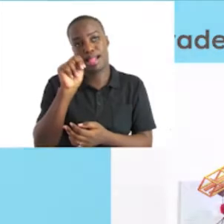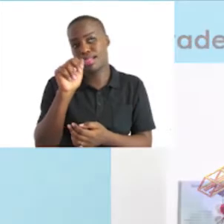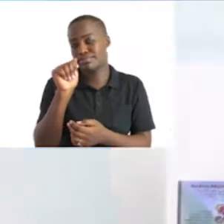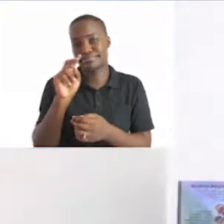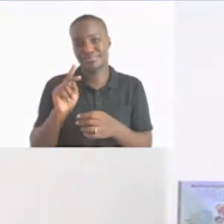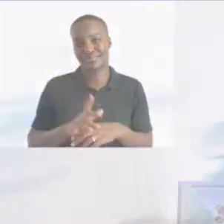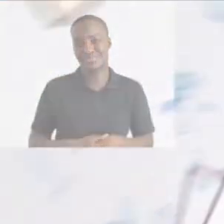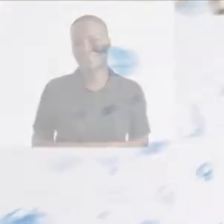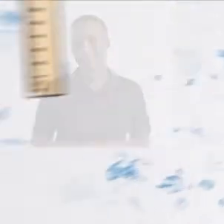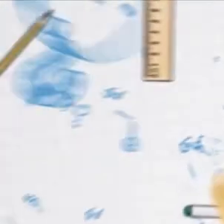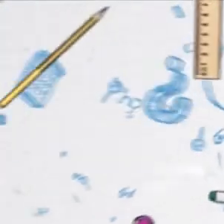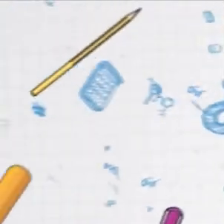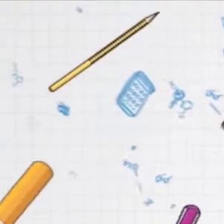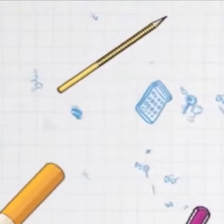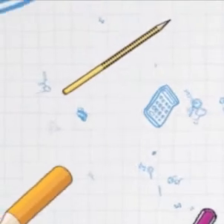handling.